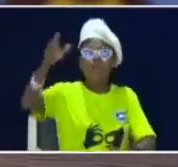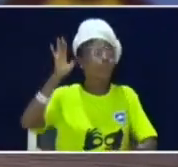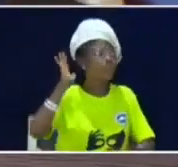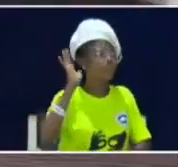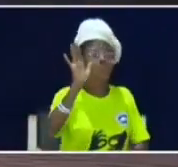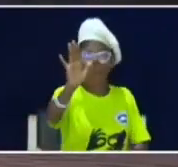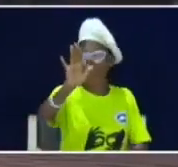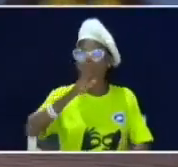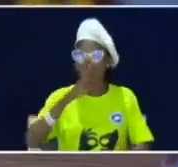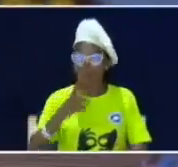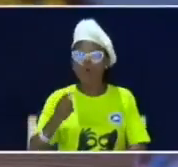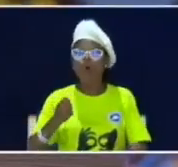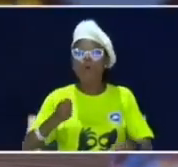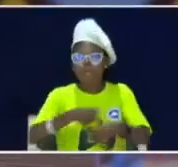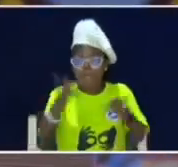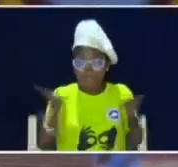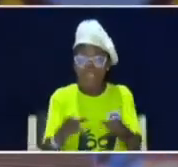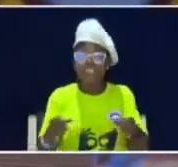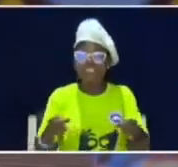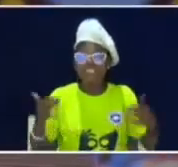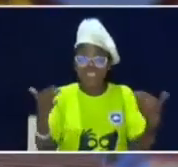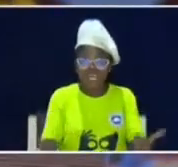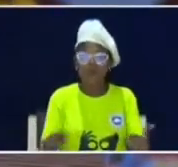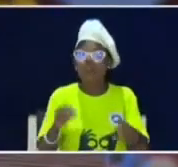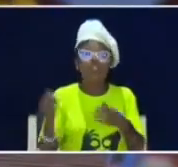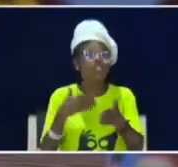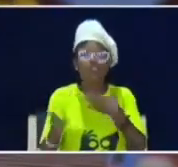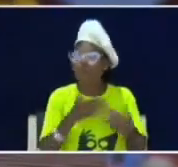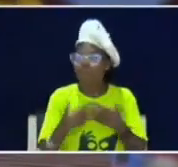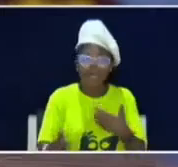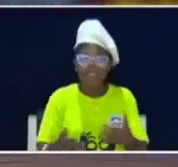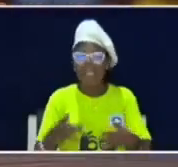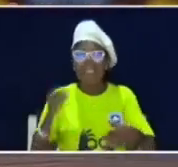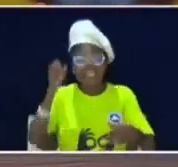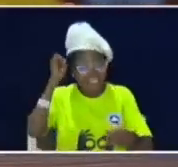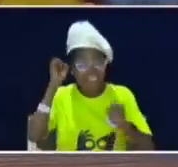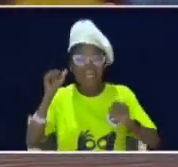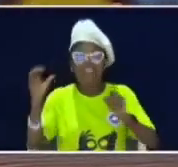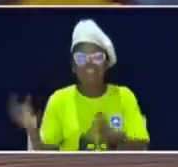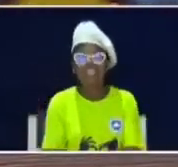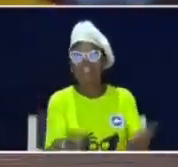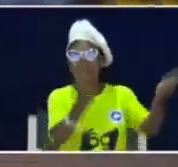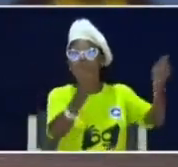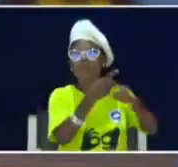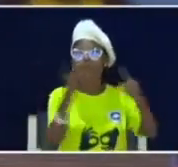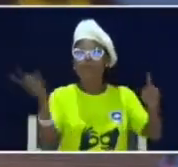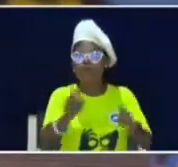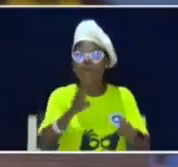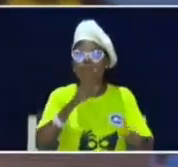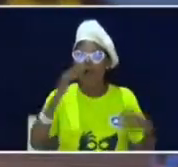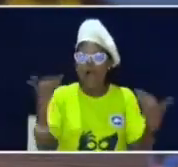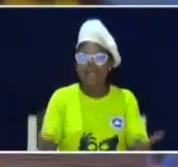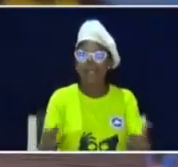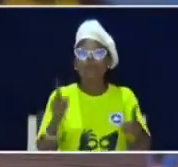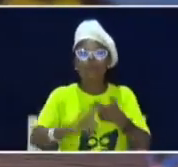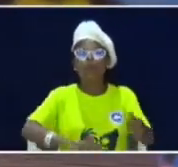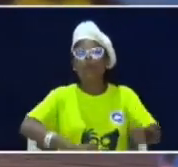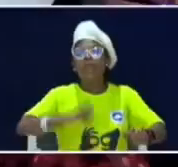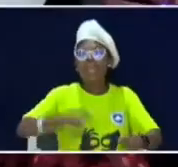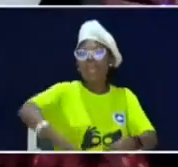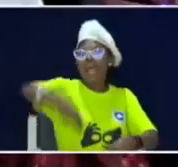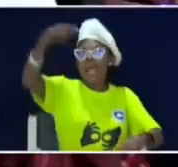current location does not matter. My God can take you from there to where you are to operate in the name of Jesus.